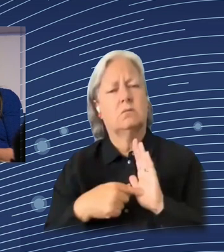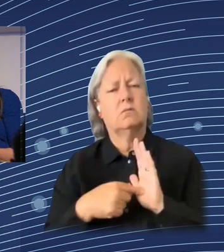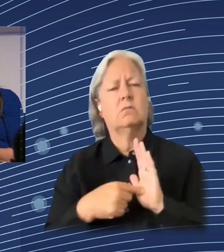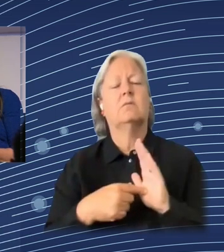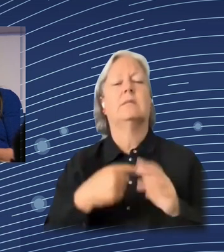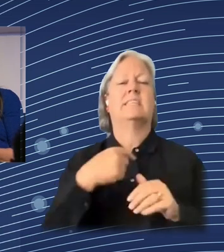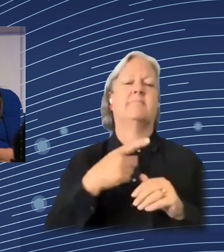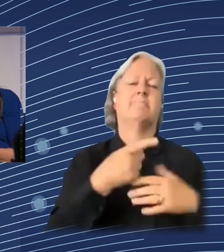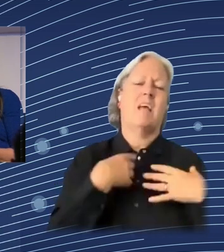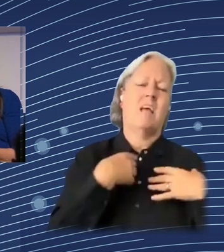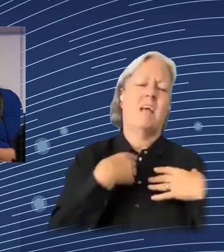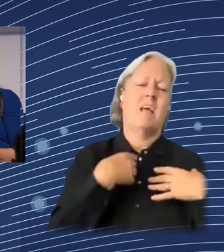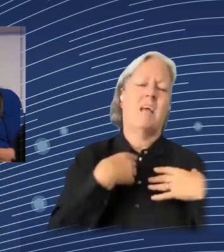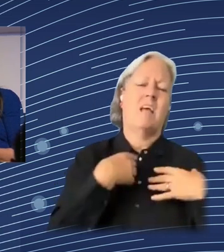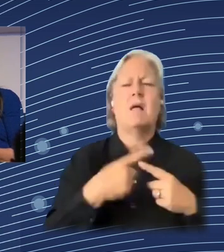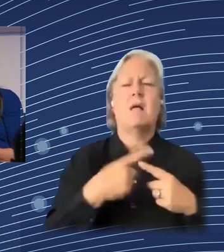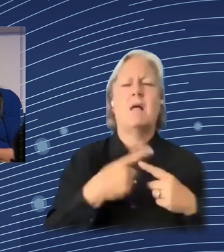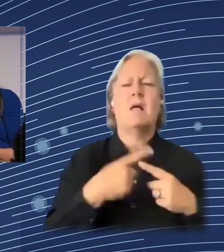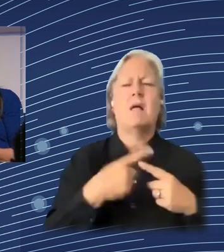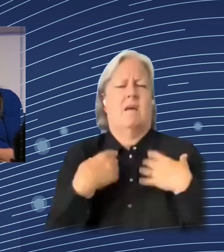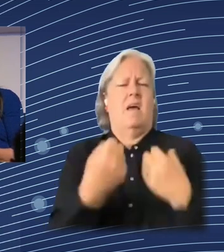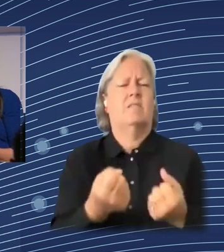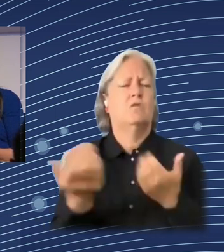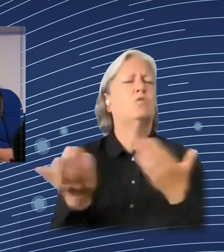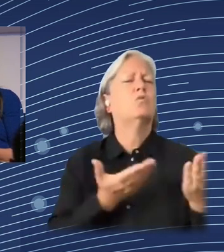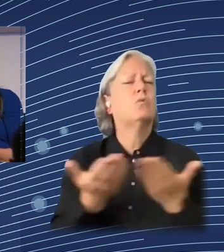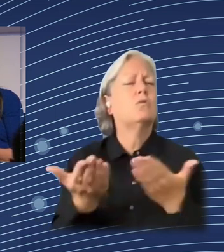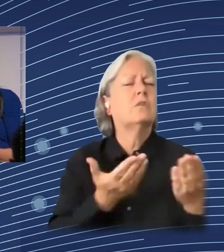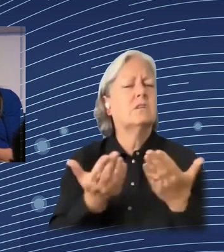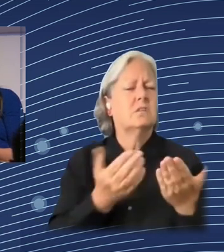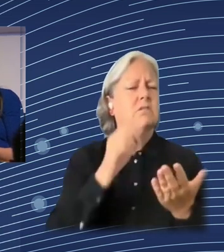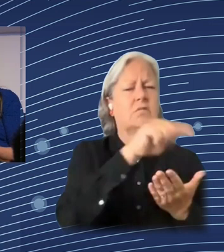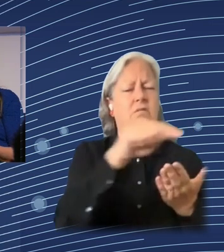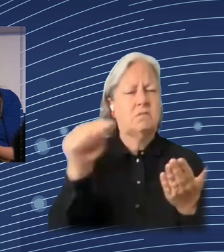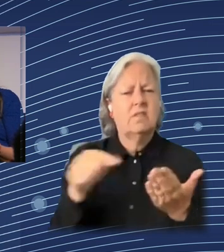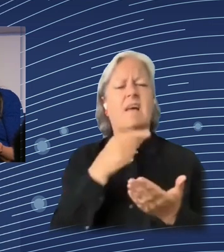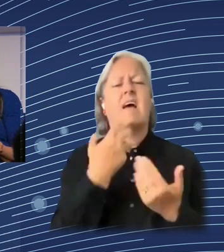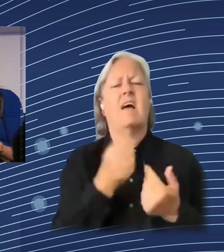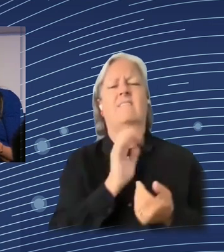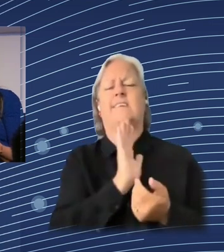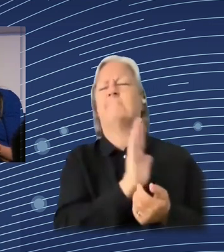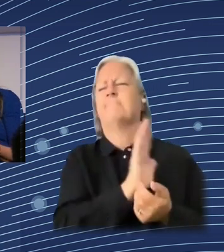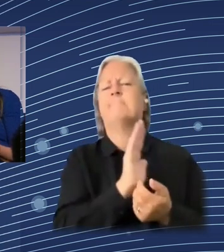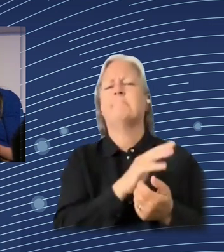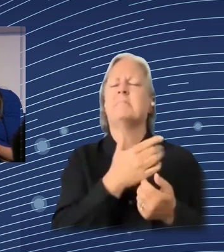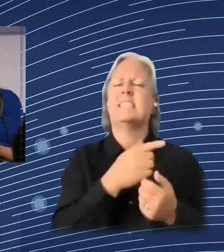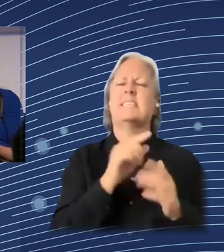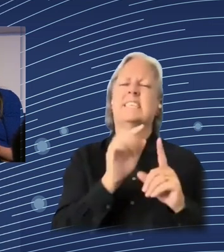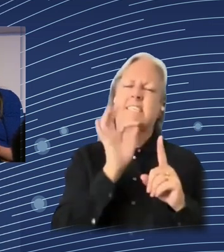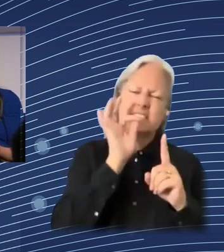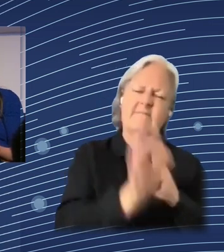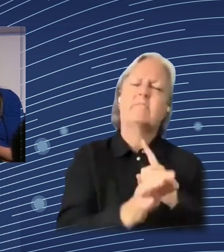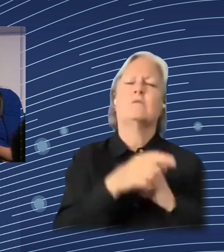and well-being services with field-specific data from 7 different